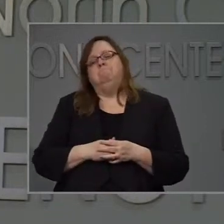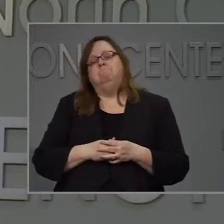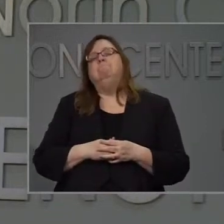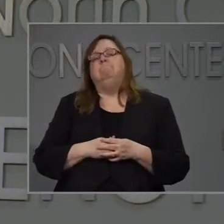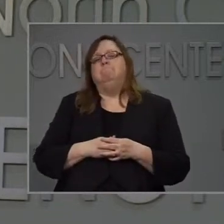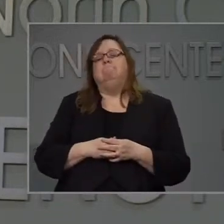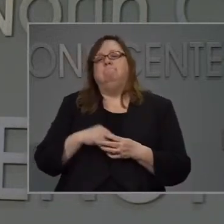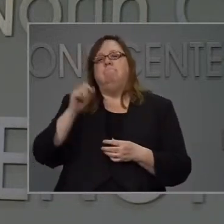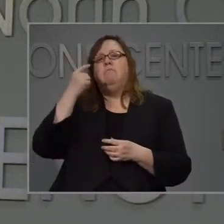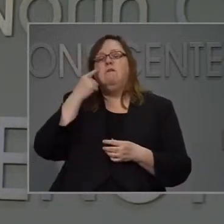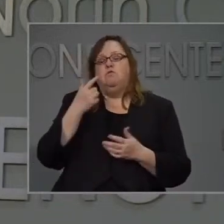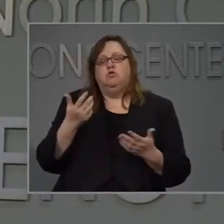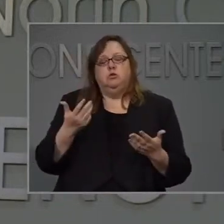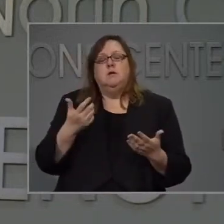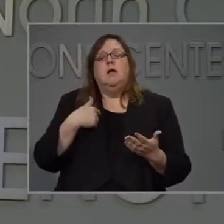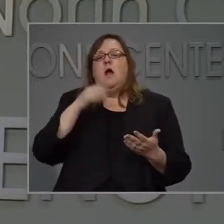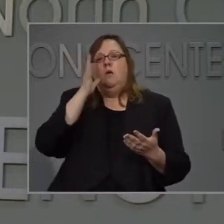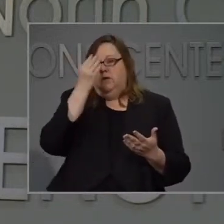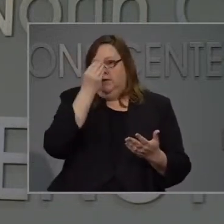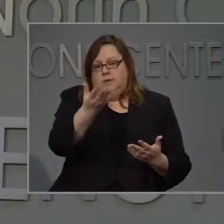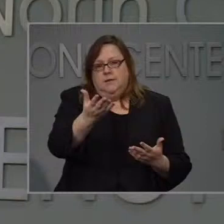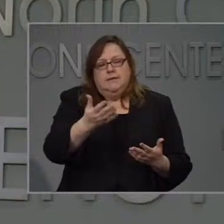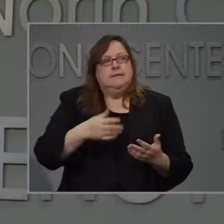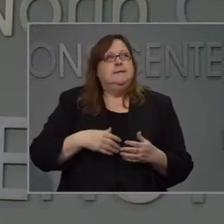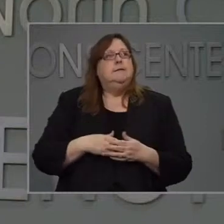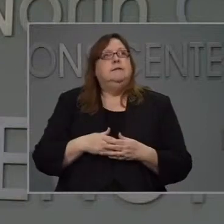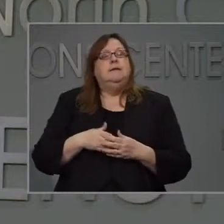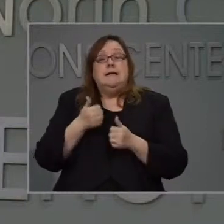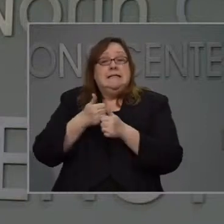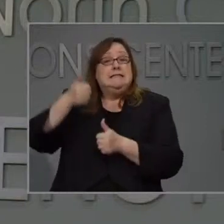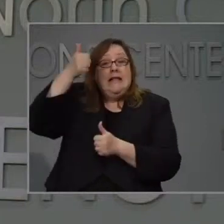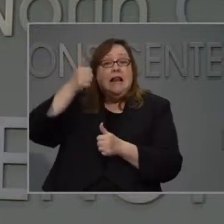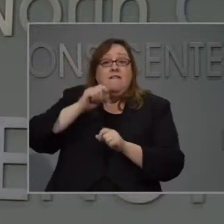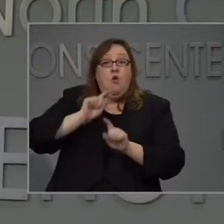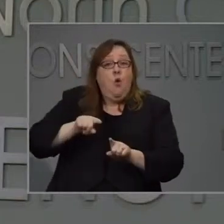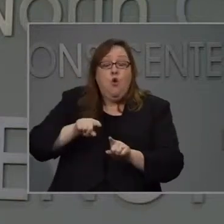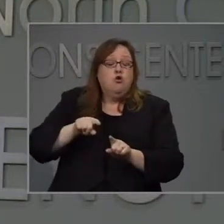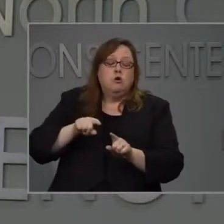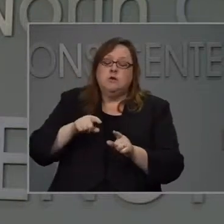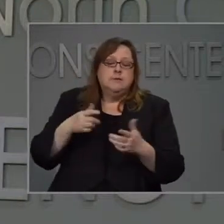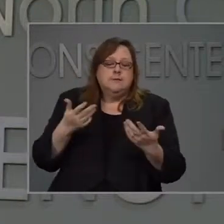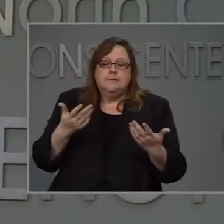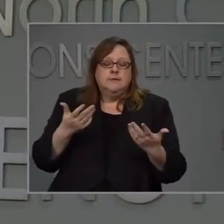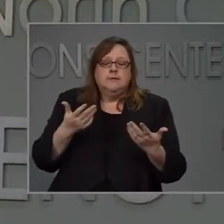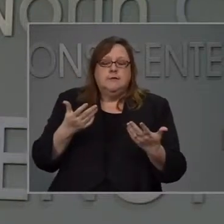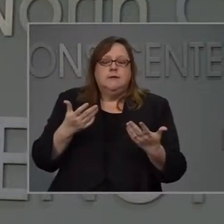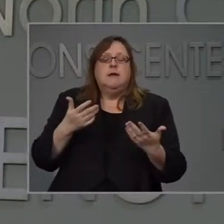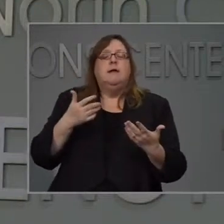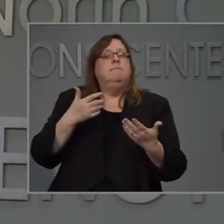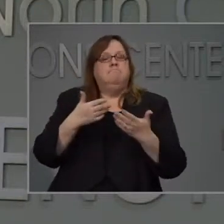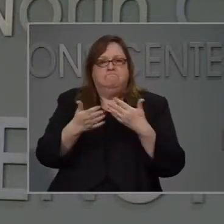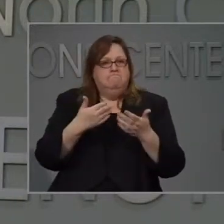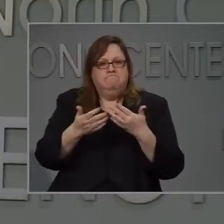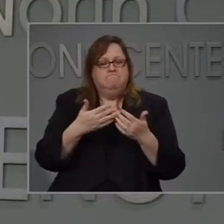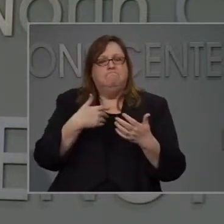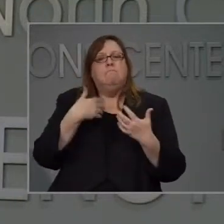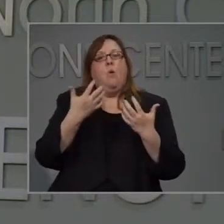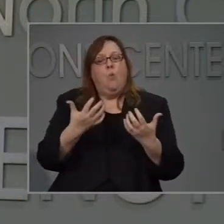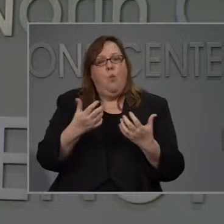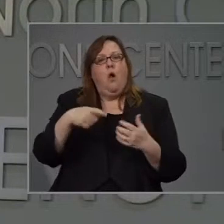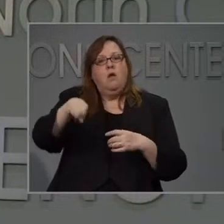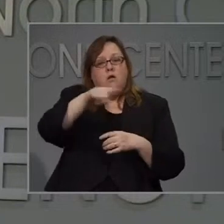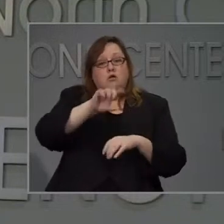any executive order, I would want congregations to carefully consider what an